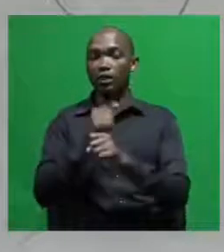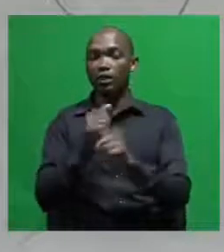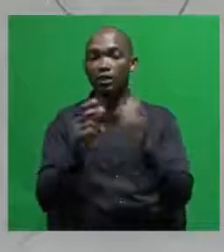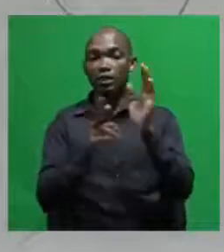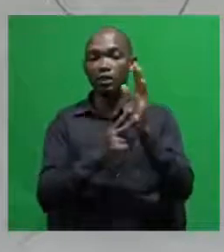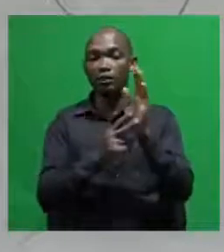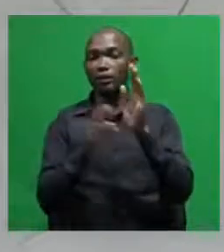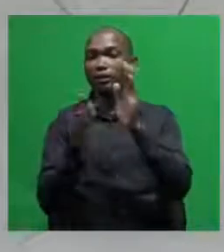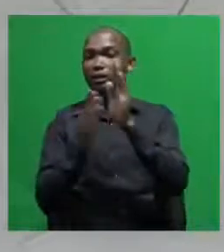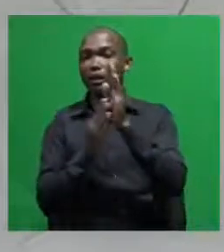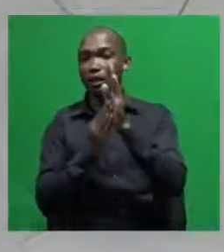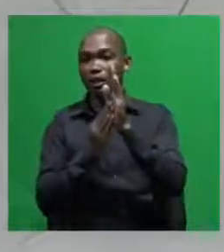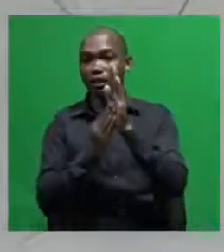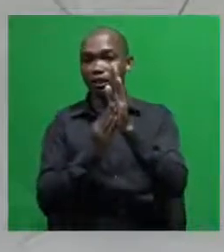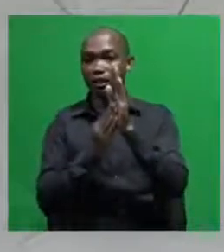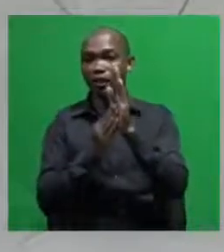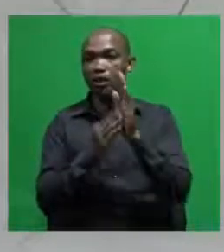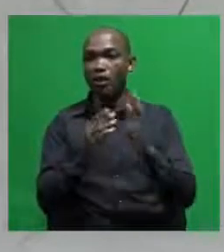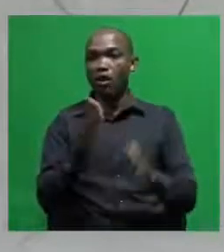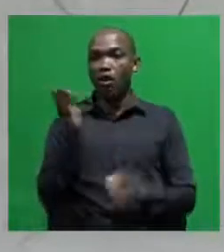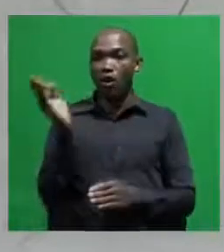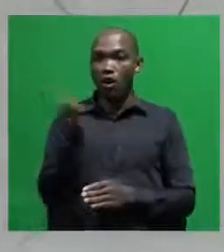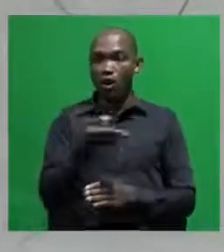79. Then